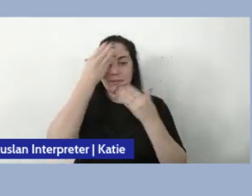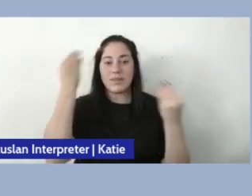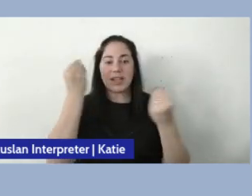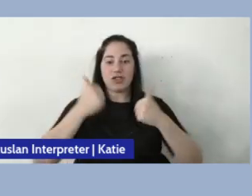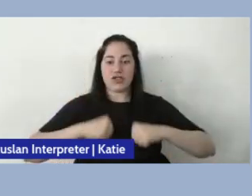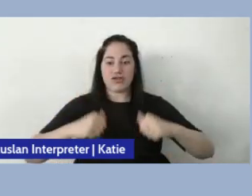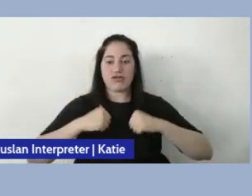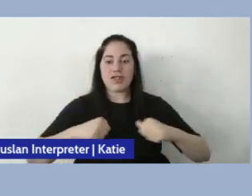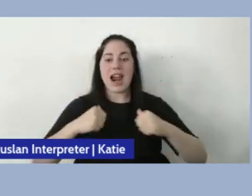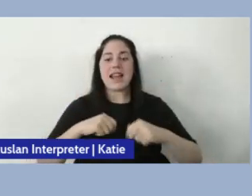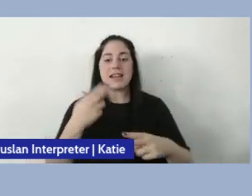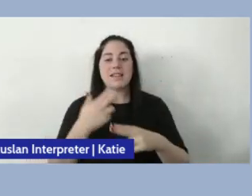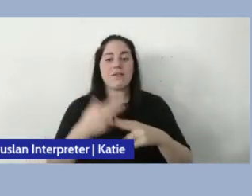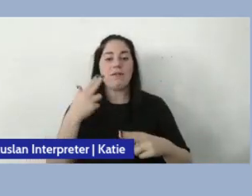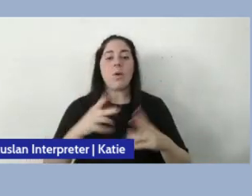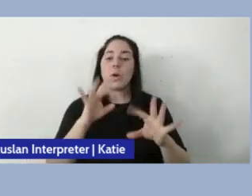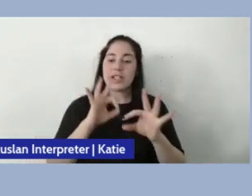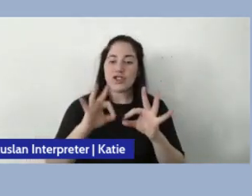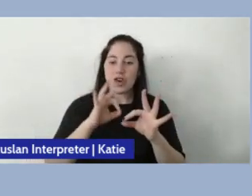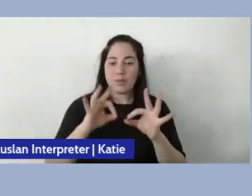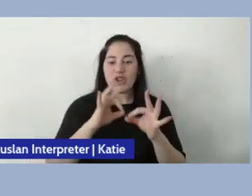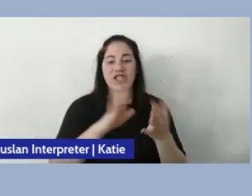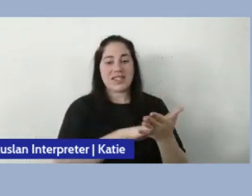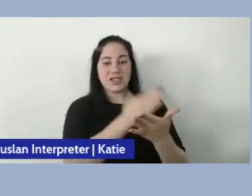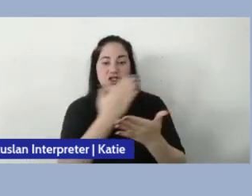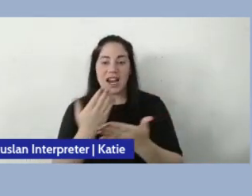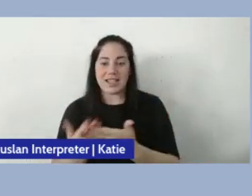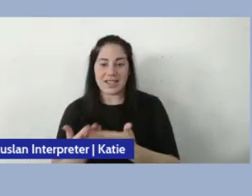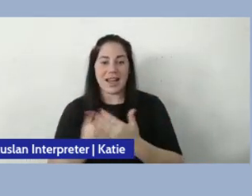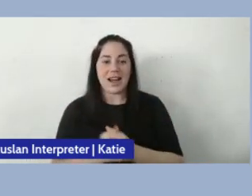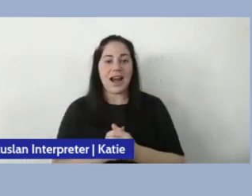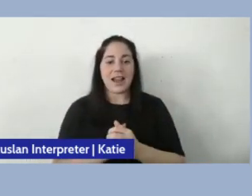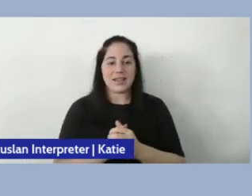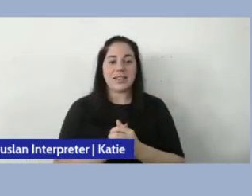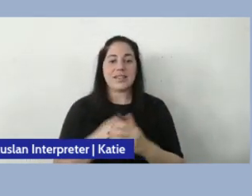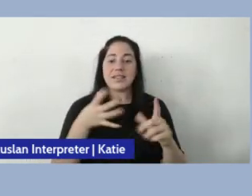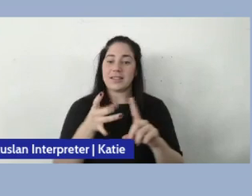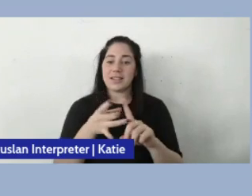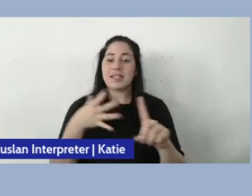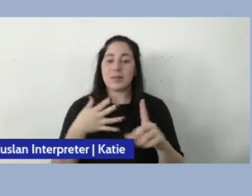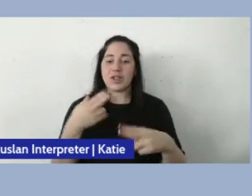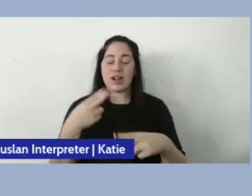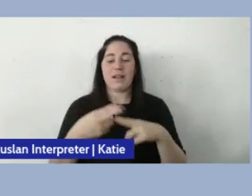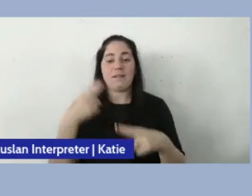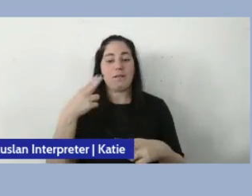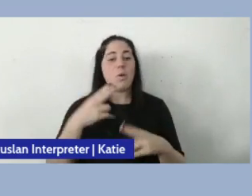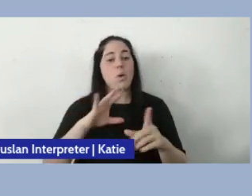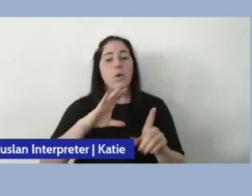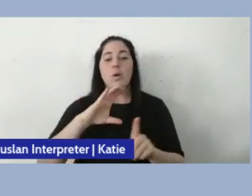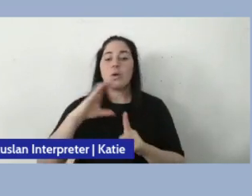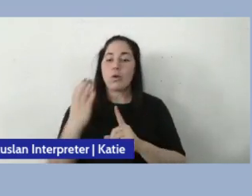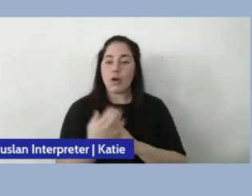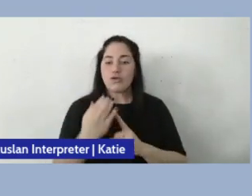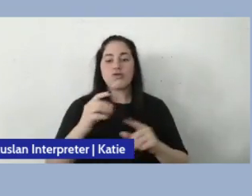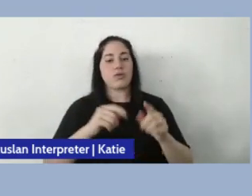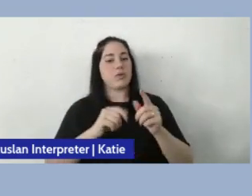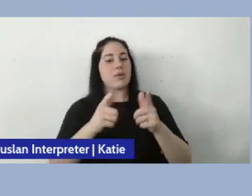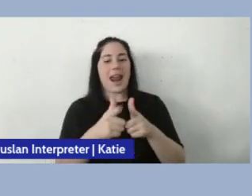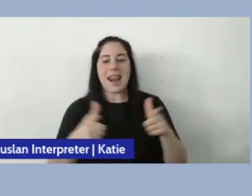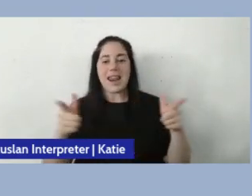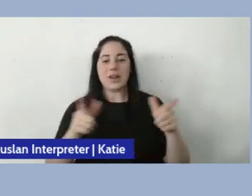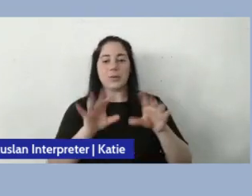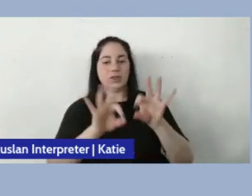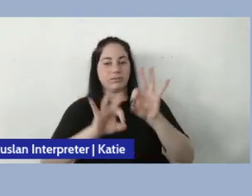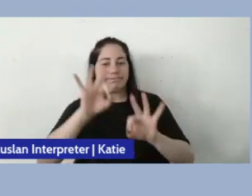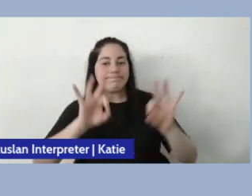assessments for dementia for people of culturally and linguistically diverse backgrounds. NARI has been a proud